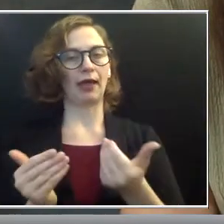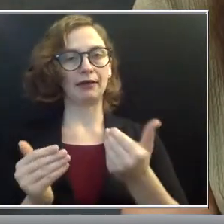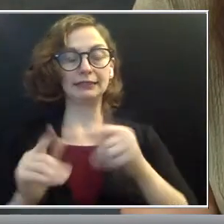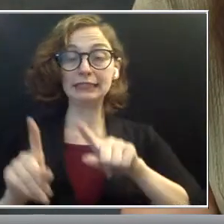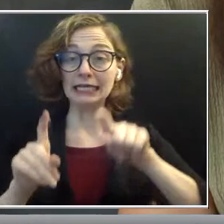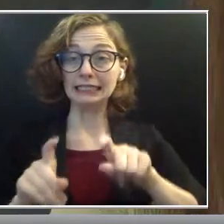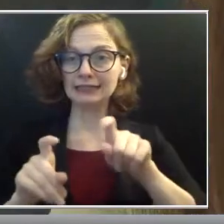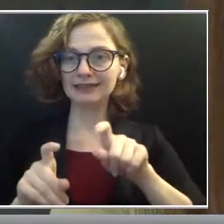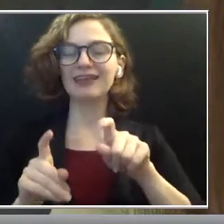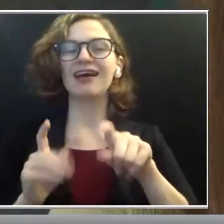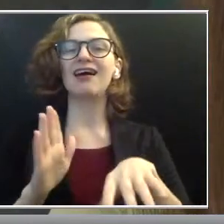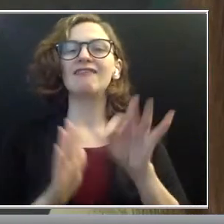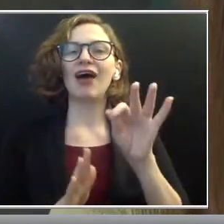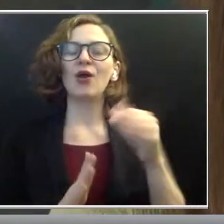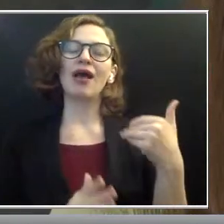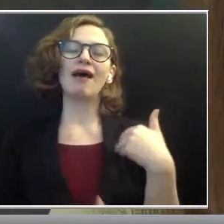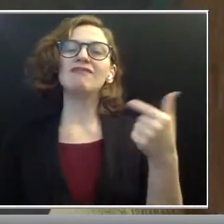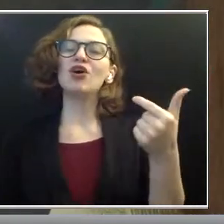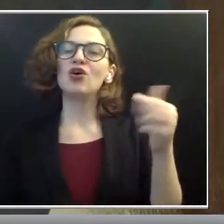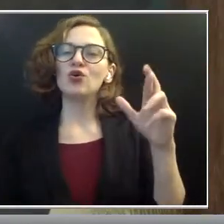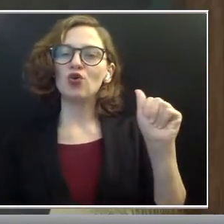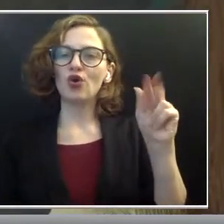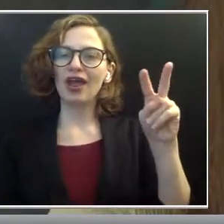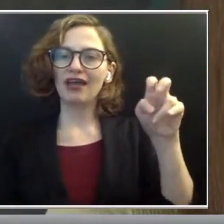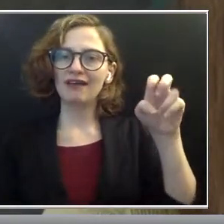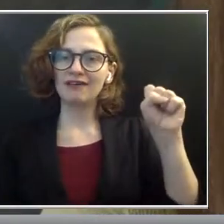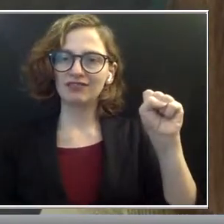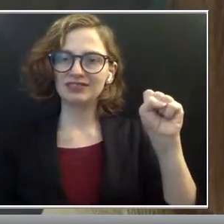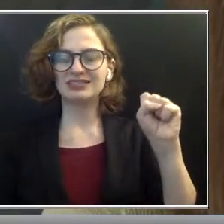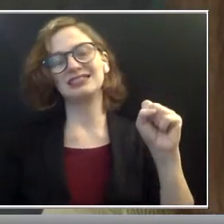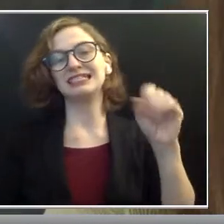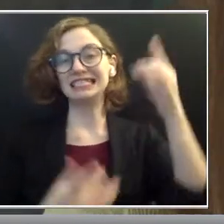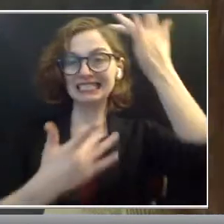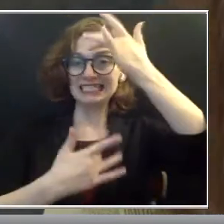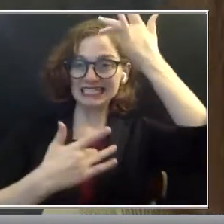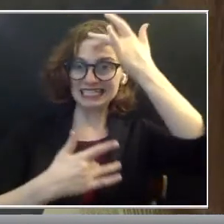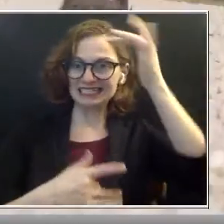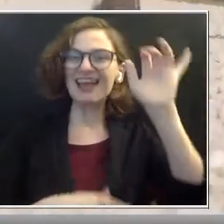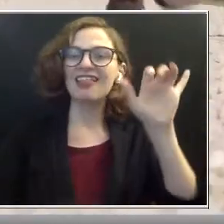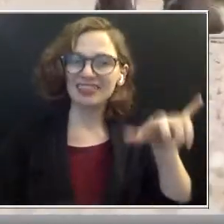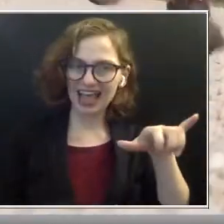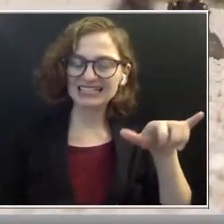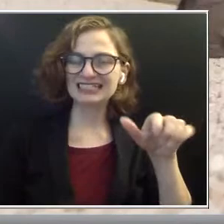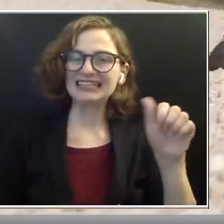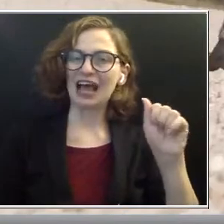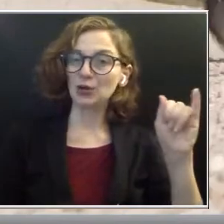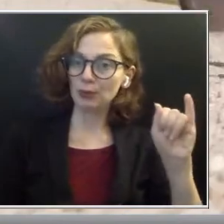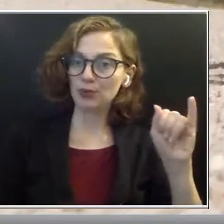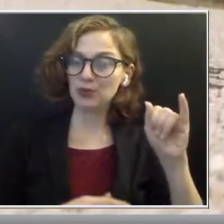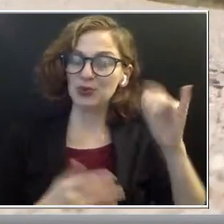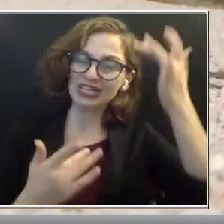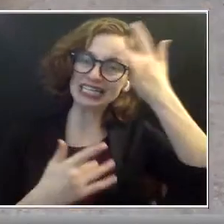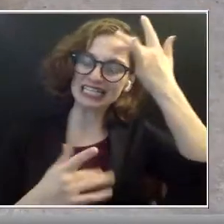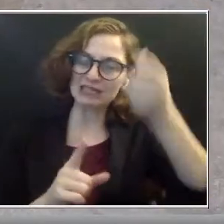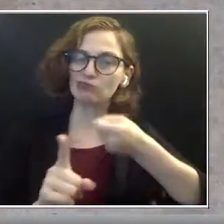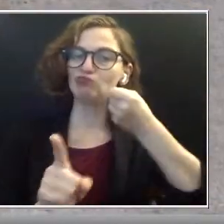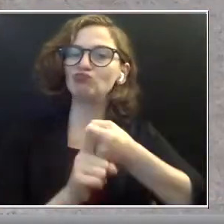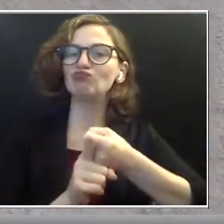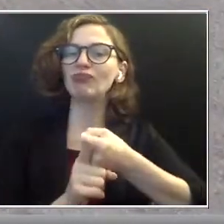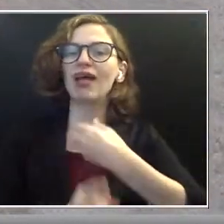is an autoimmune condition that affects my thyroid. It makes it overactive. That's probably all I knew at the